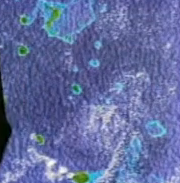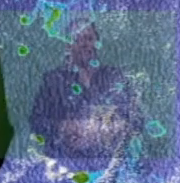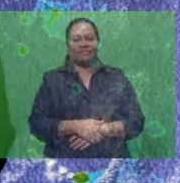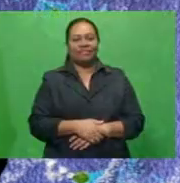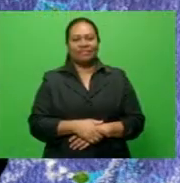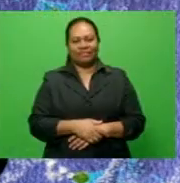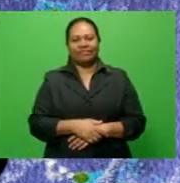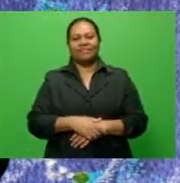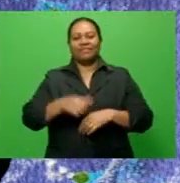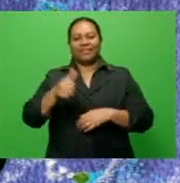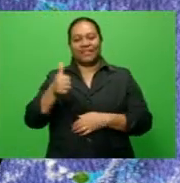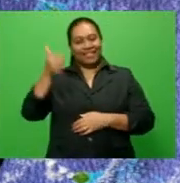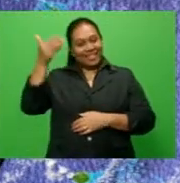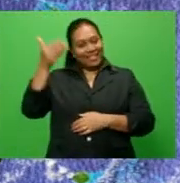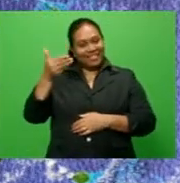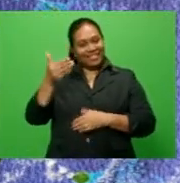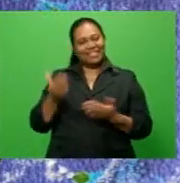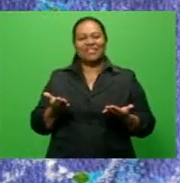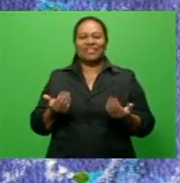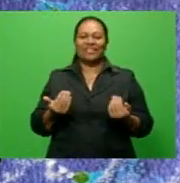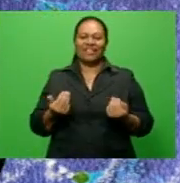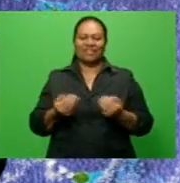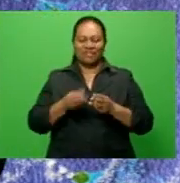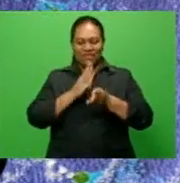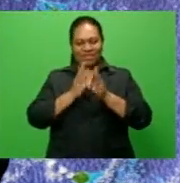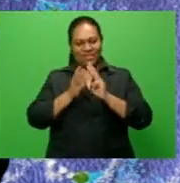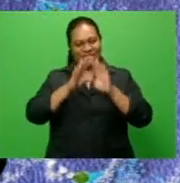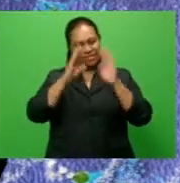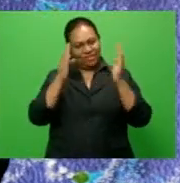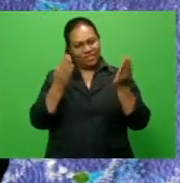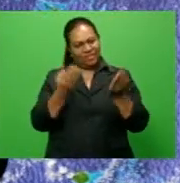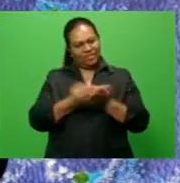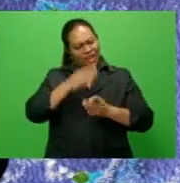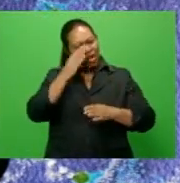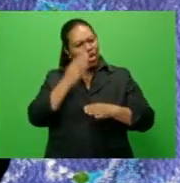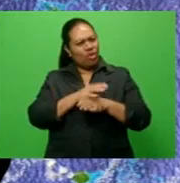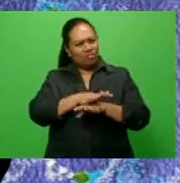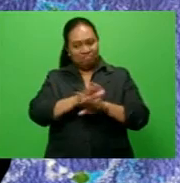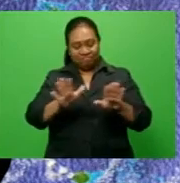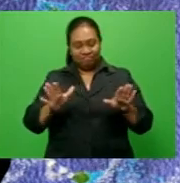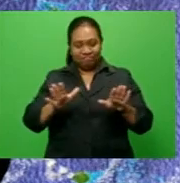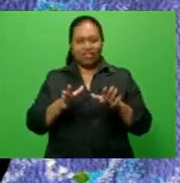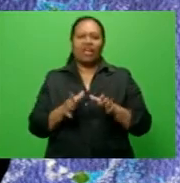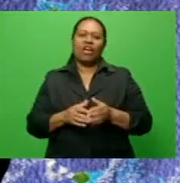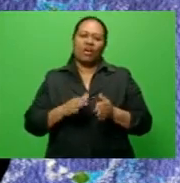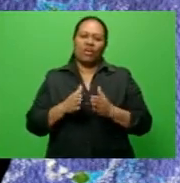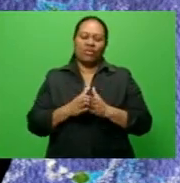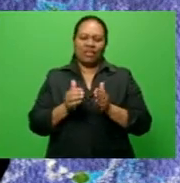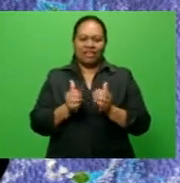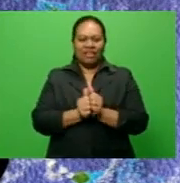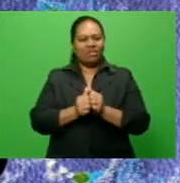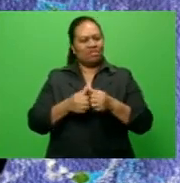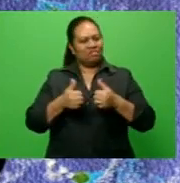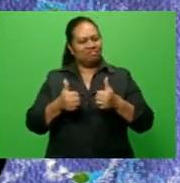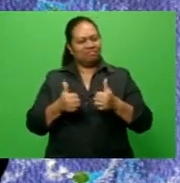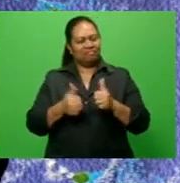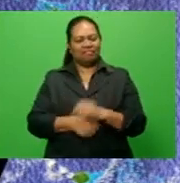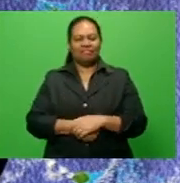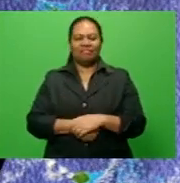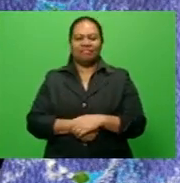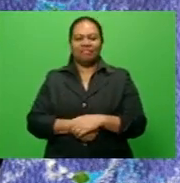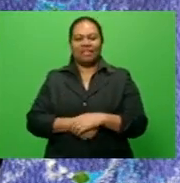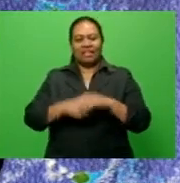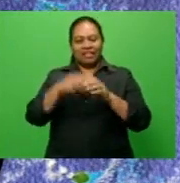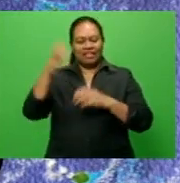Good evening and welcome to the Weather World. Hope your weekend was wonderful and amazing. The sun was